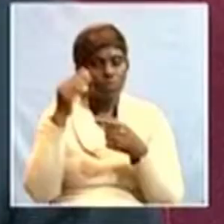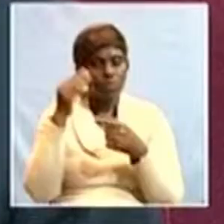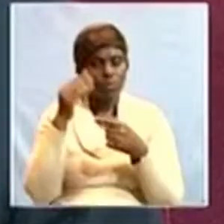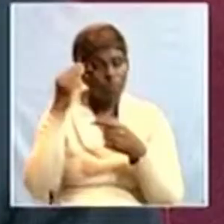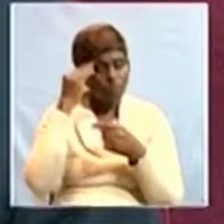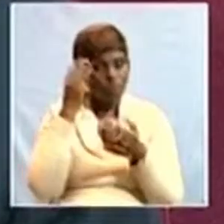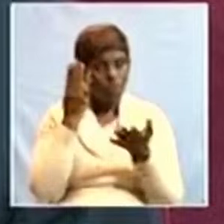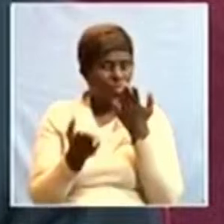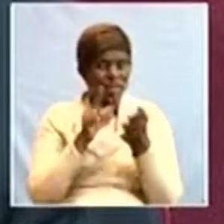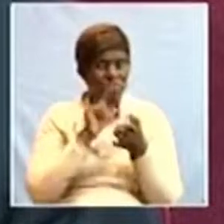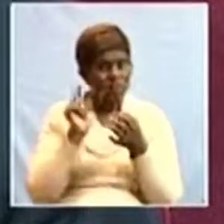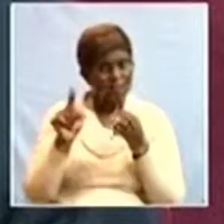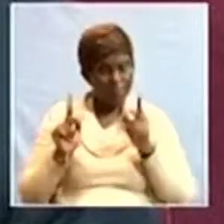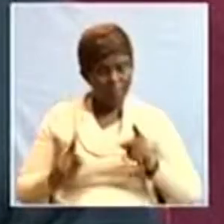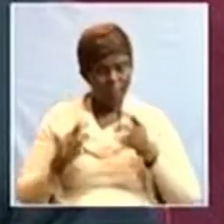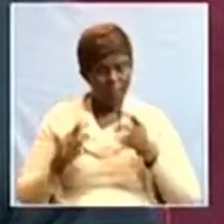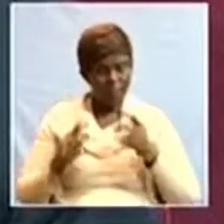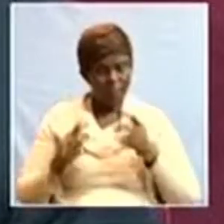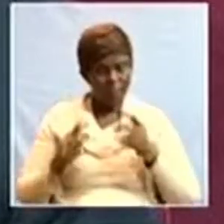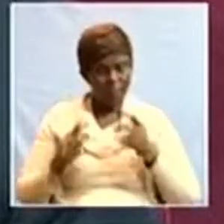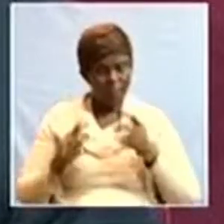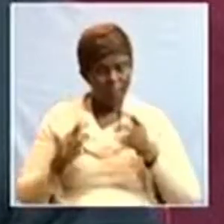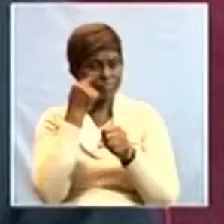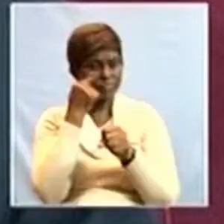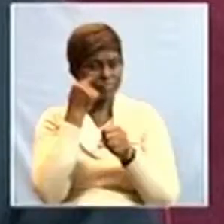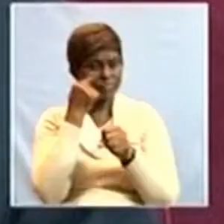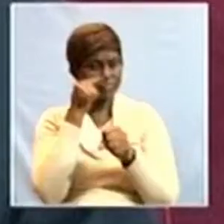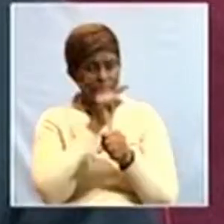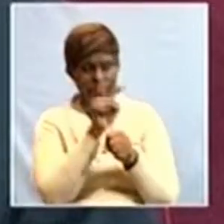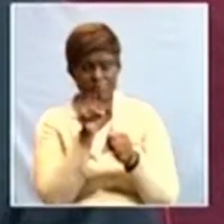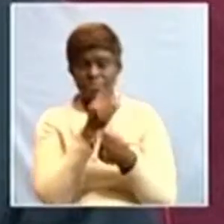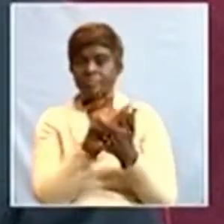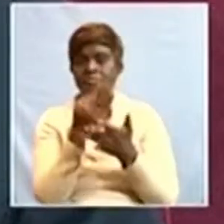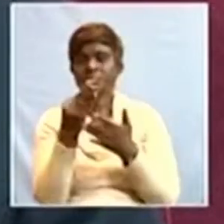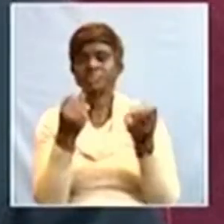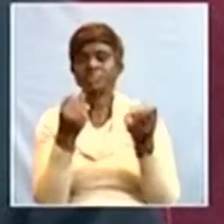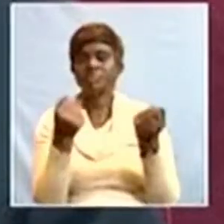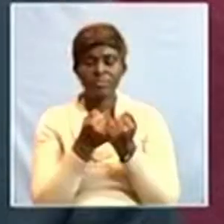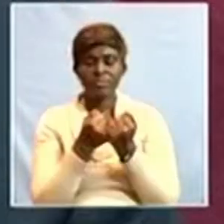Whether that person has redeemed for inputs.